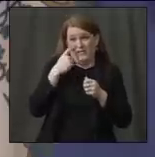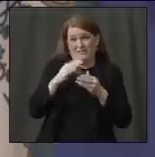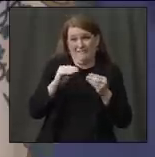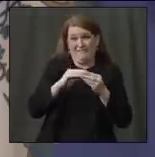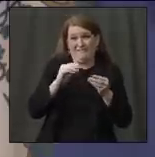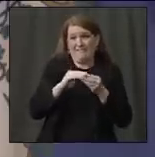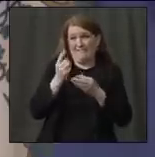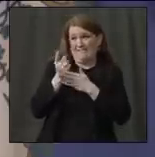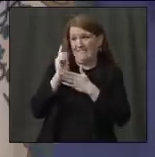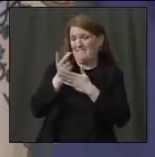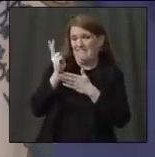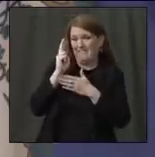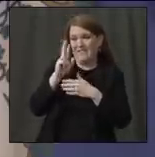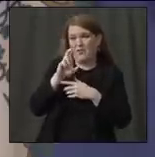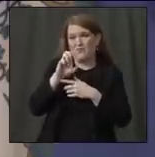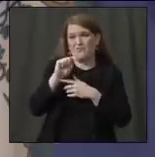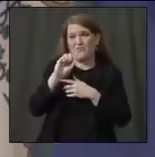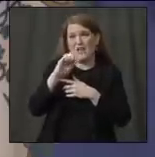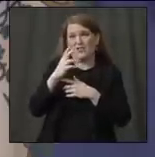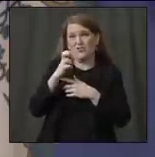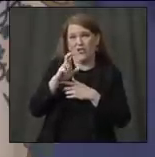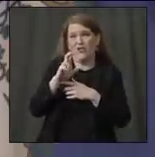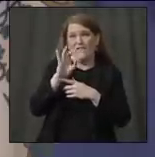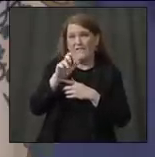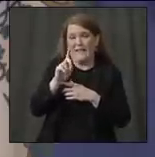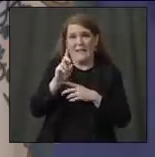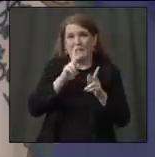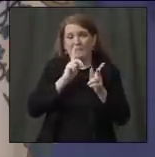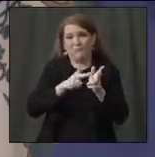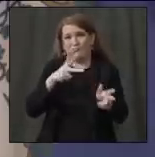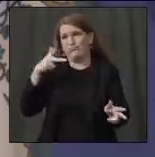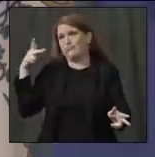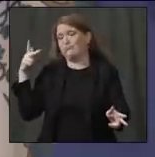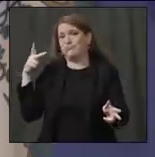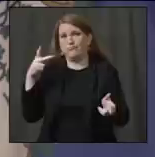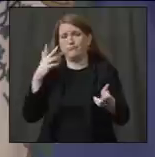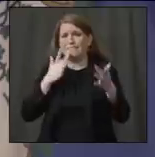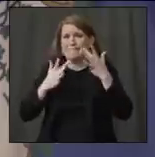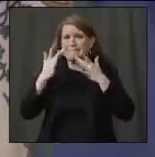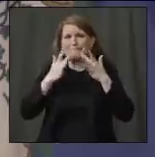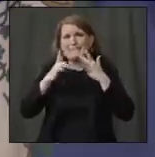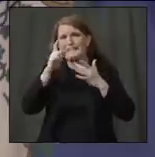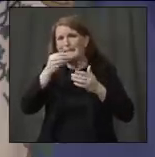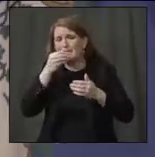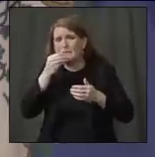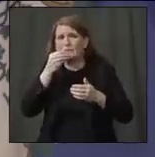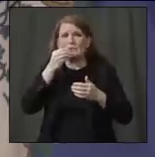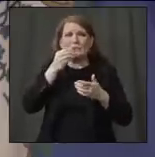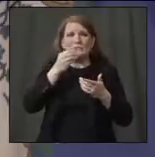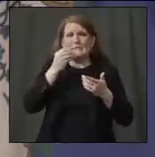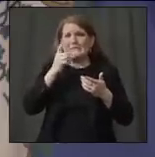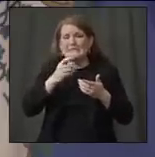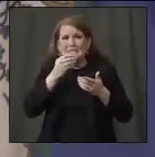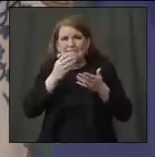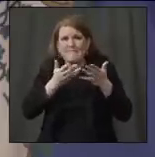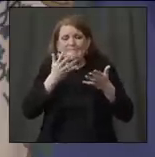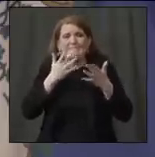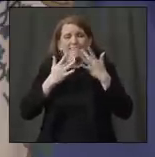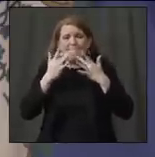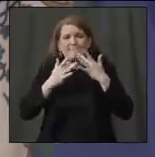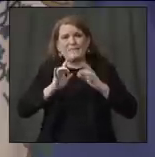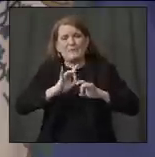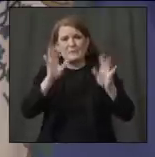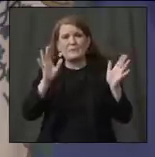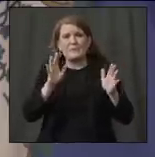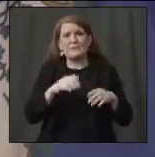At the same time, you saw farmers around the country, getting rid of milk, and about what's going on